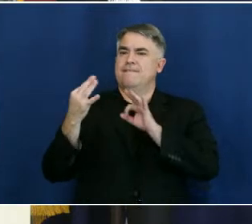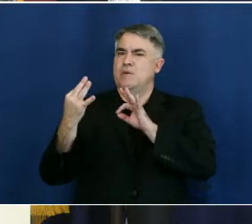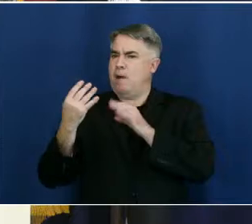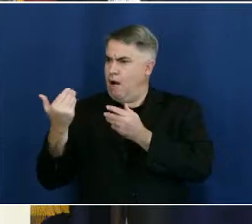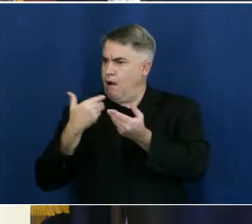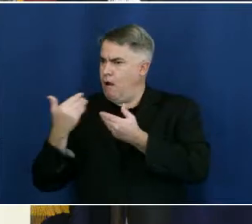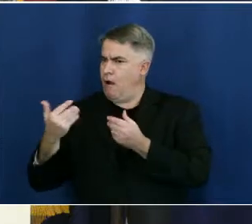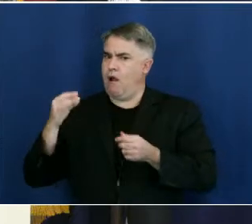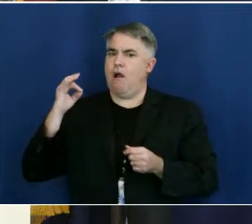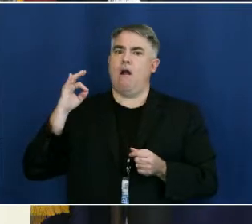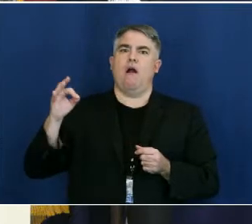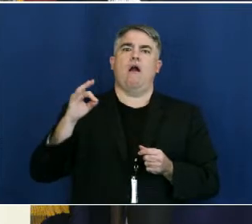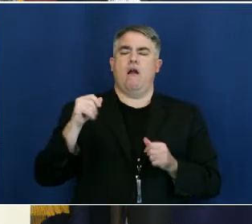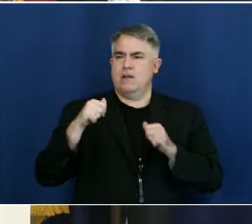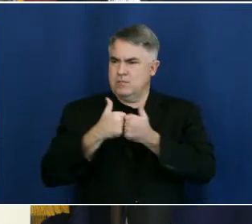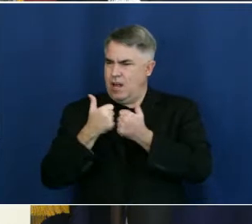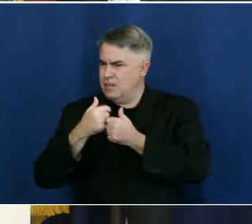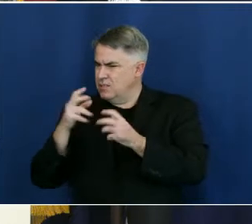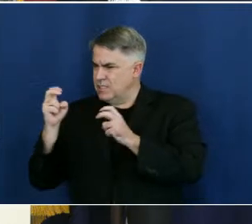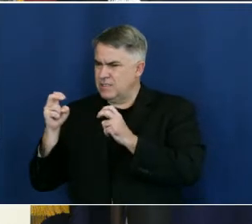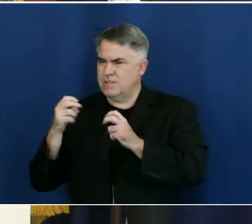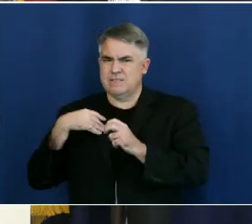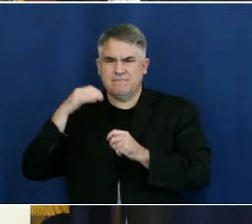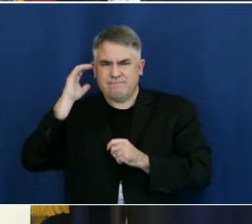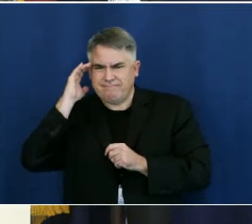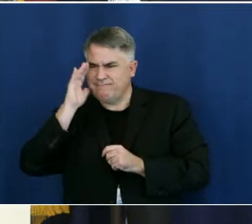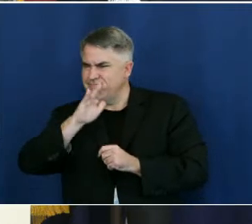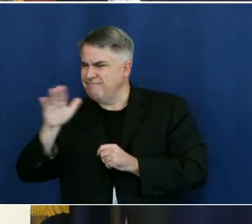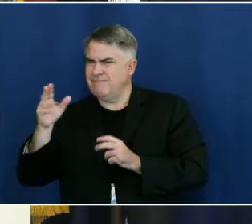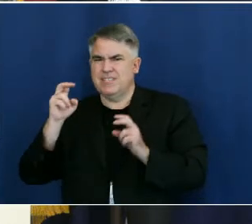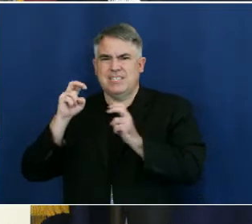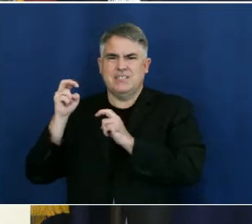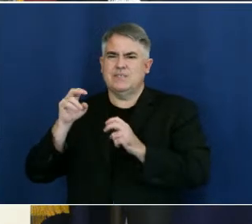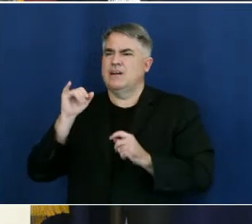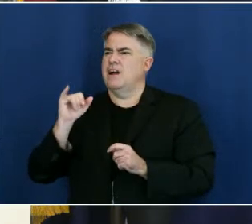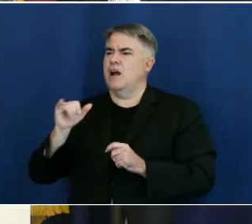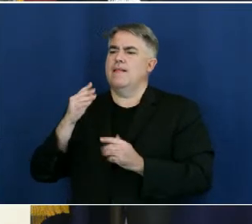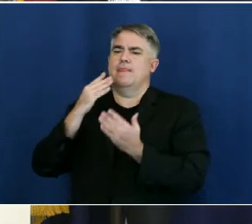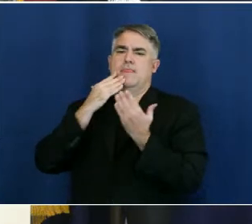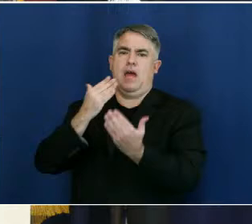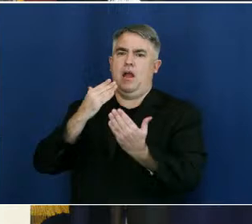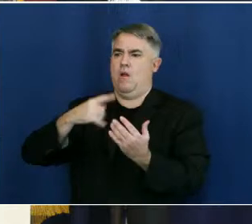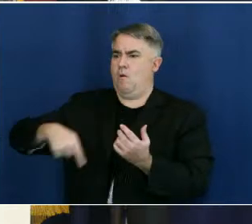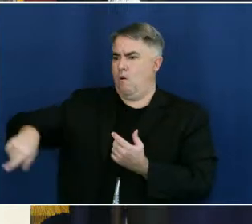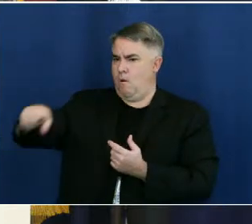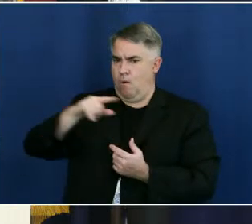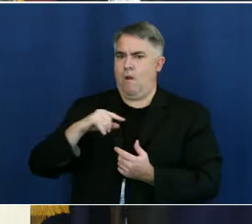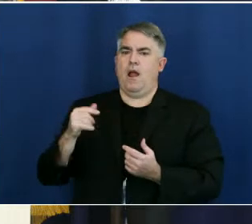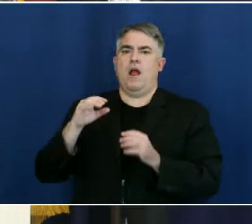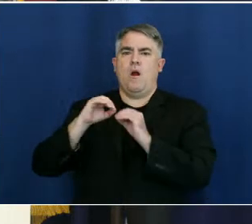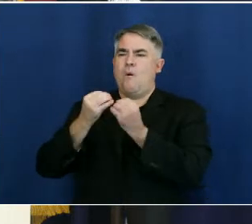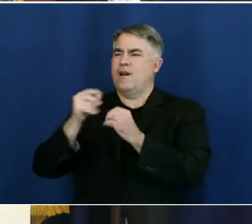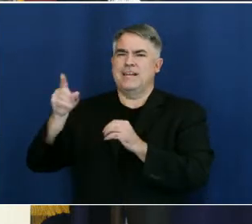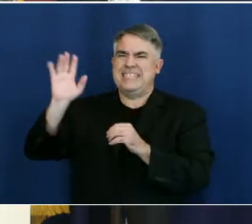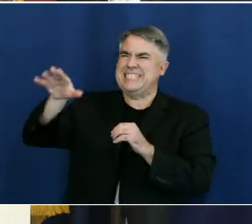challenges, and we are listening. I do want to take this time to thank the numerous organizations that are working with us